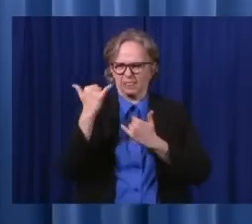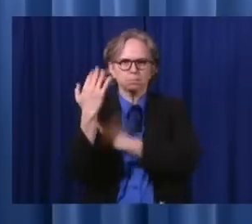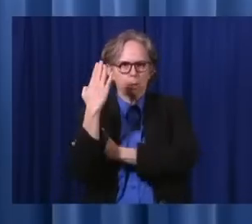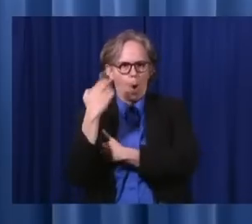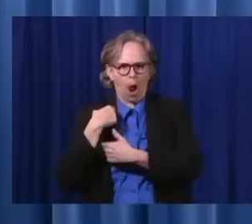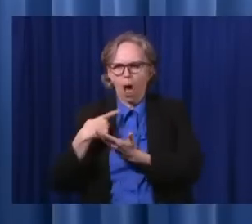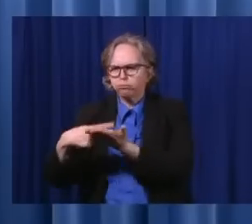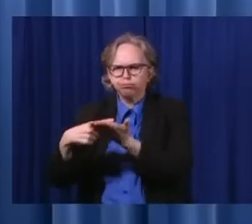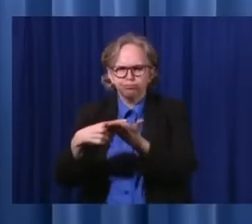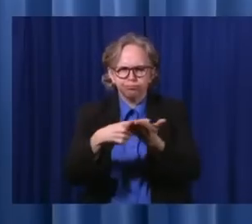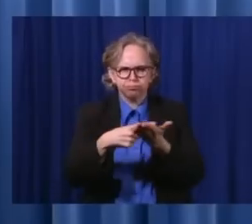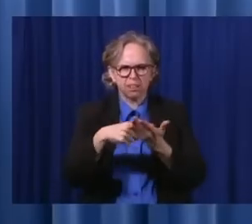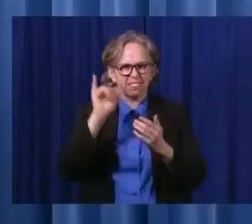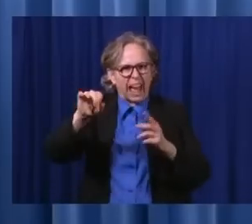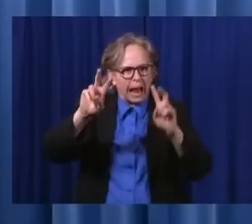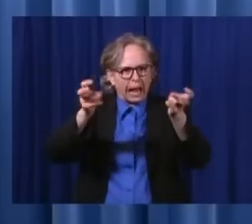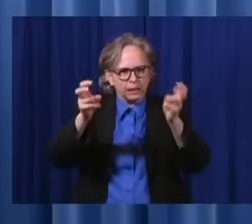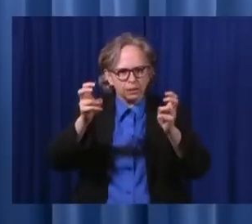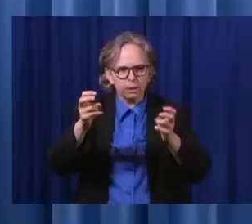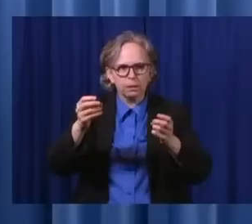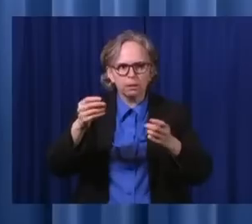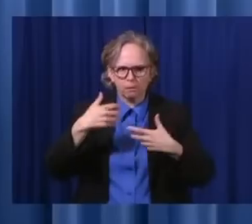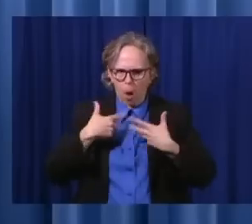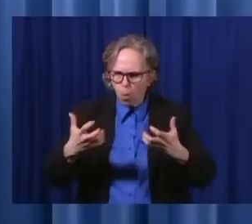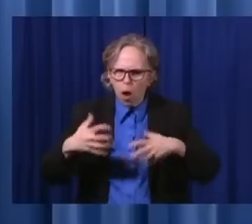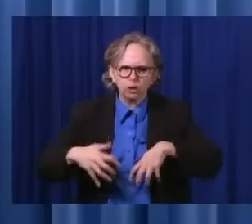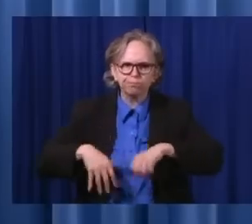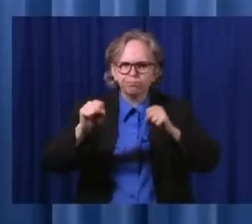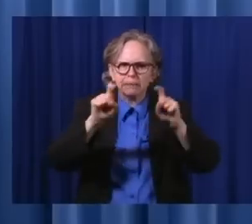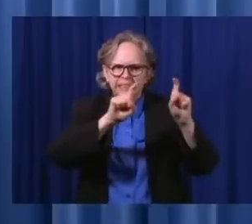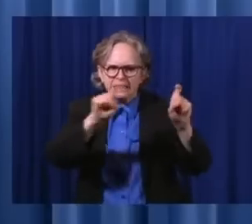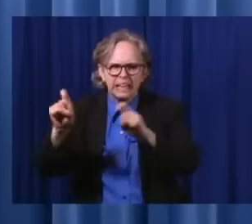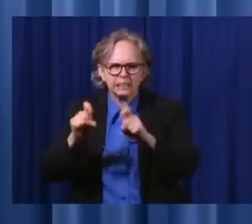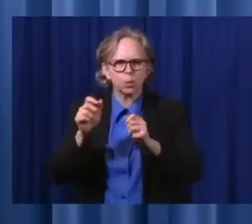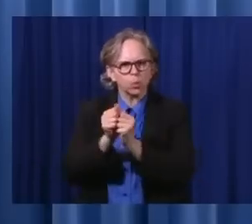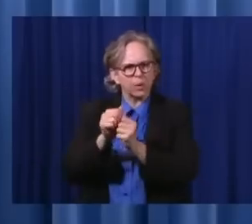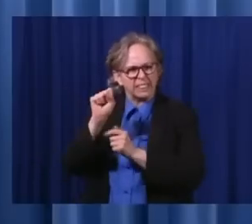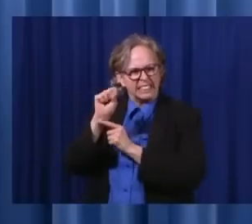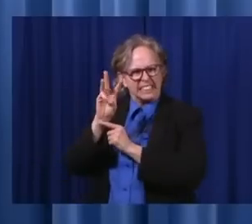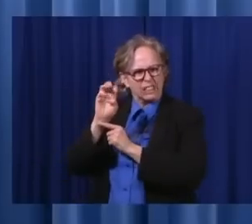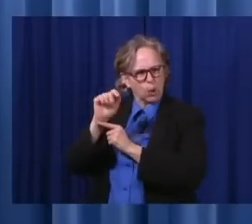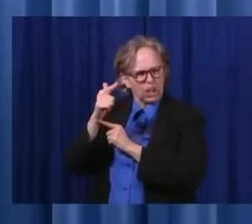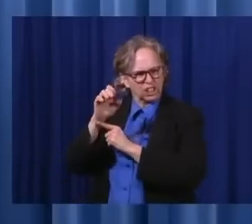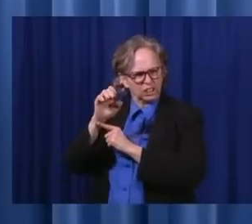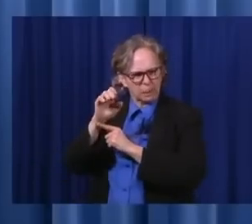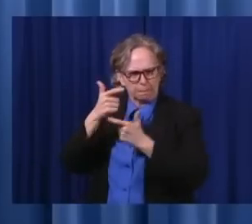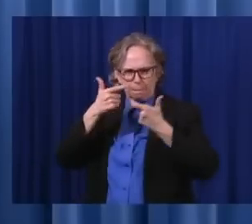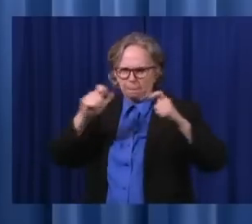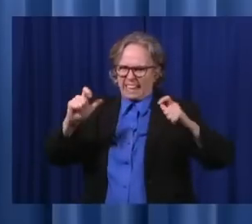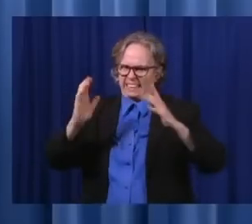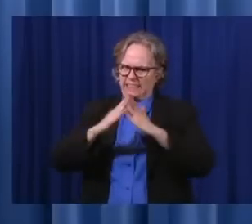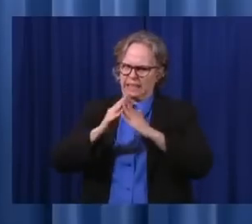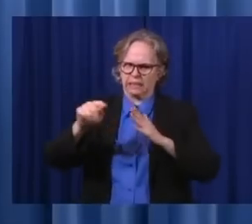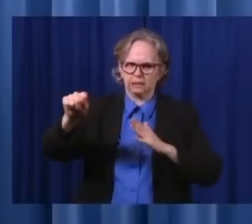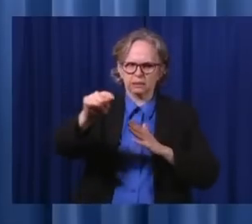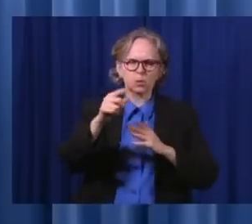to be able to do this in each one of their cities. So it is one more